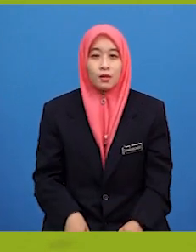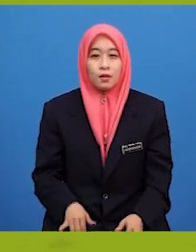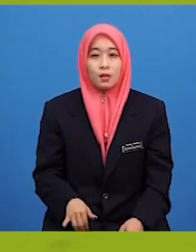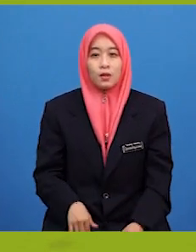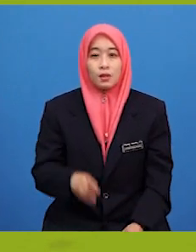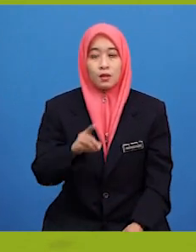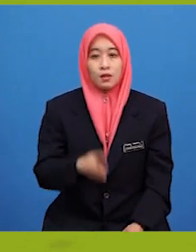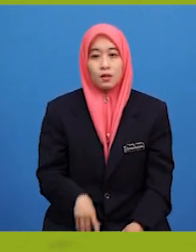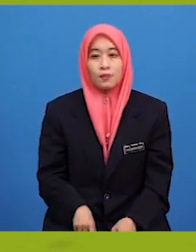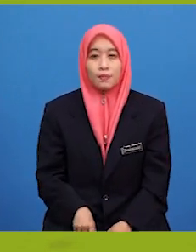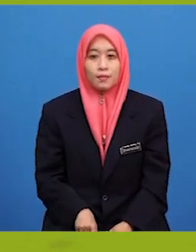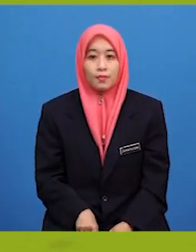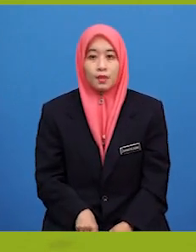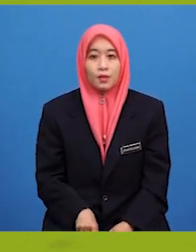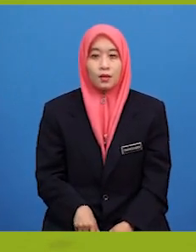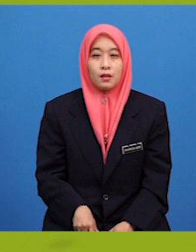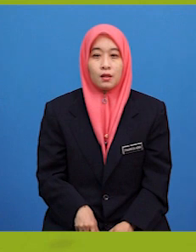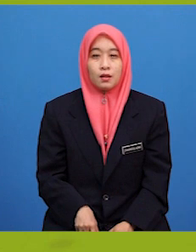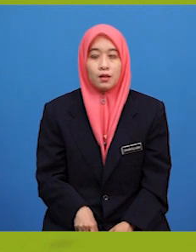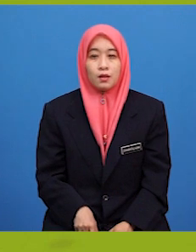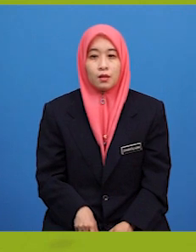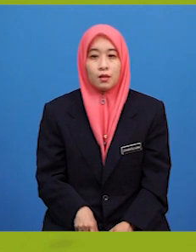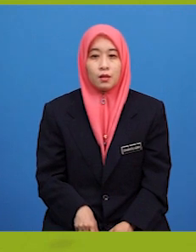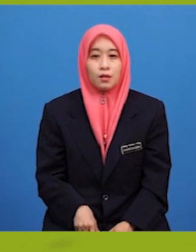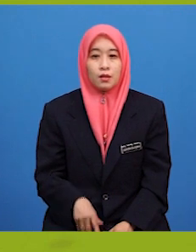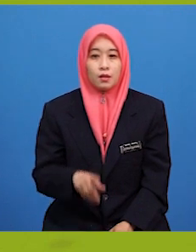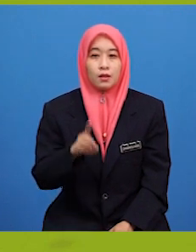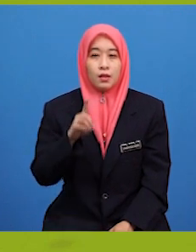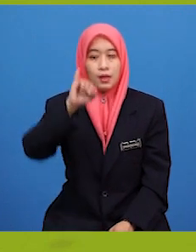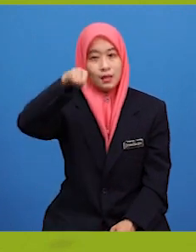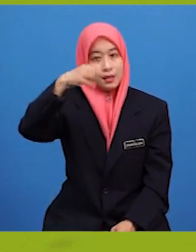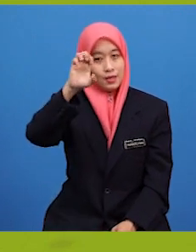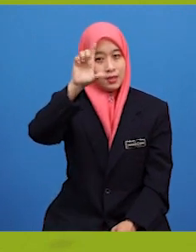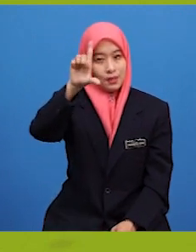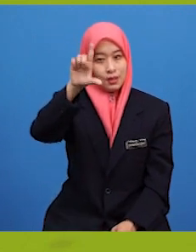this is Jelly. Jelly is a frog.